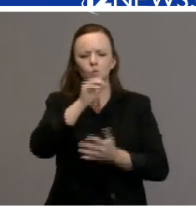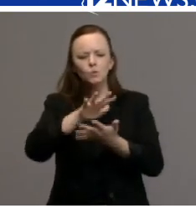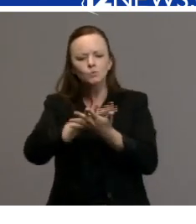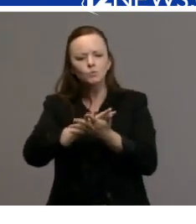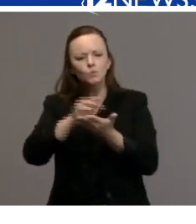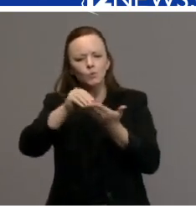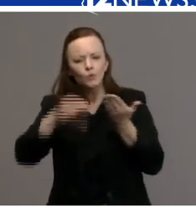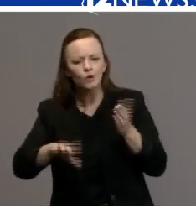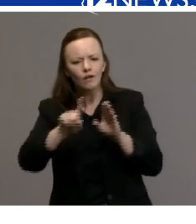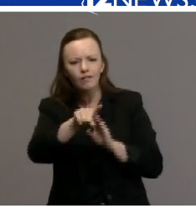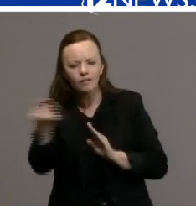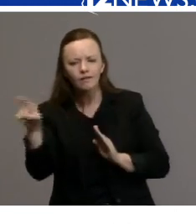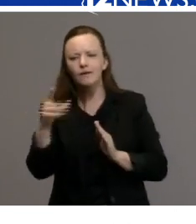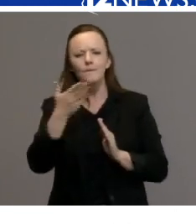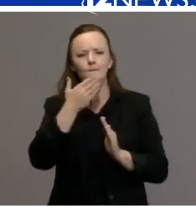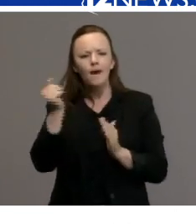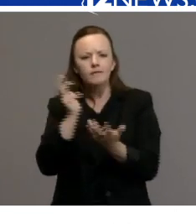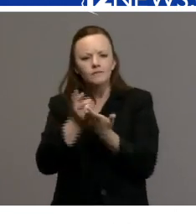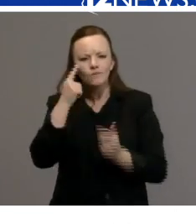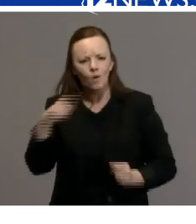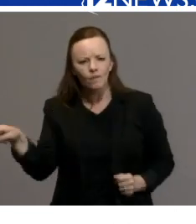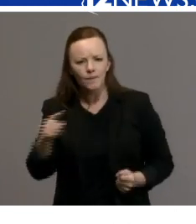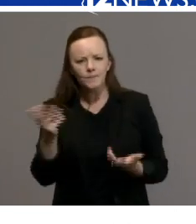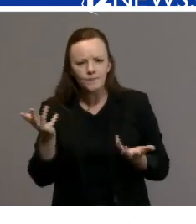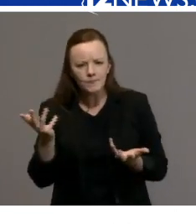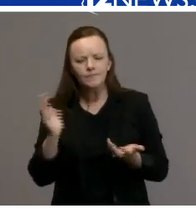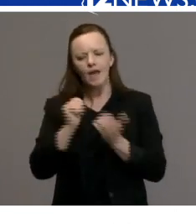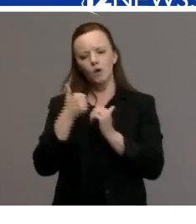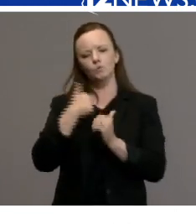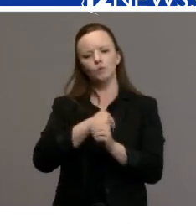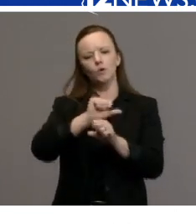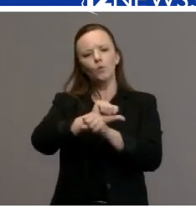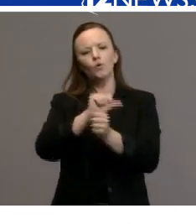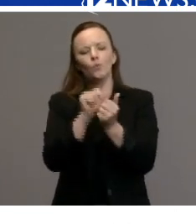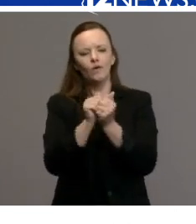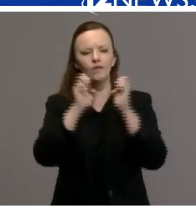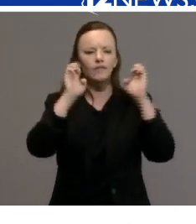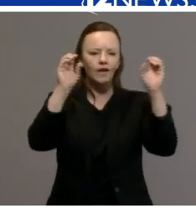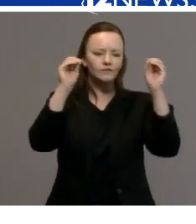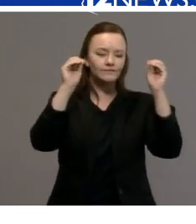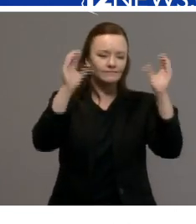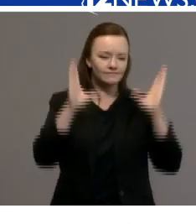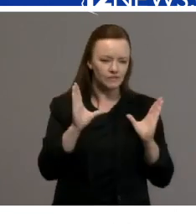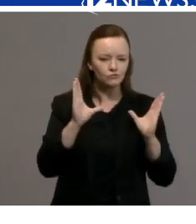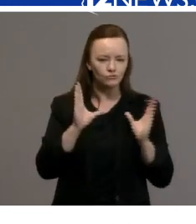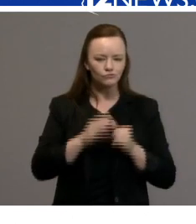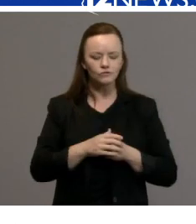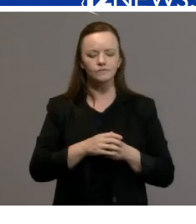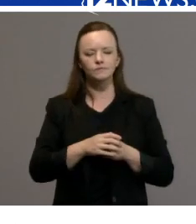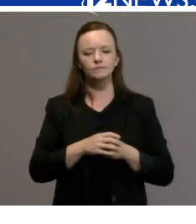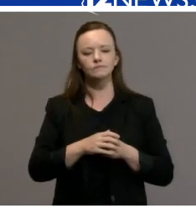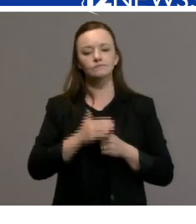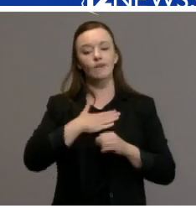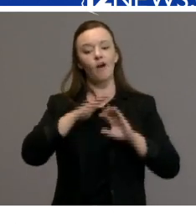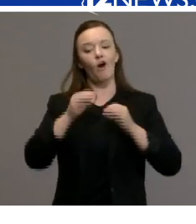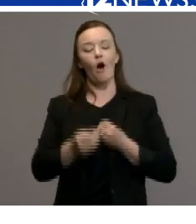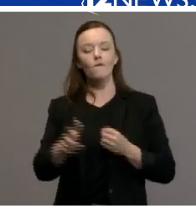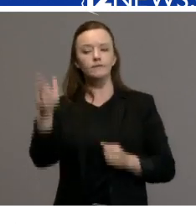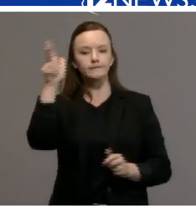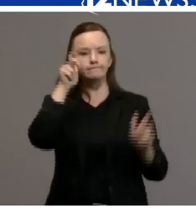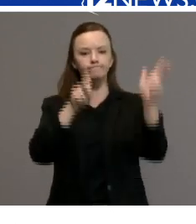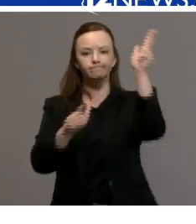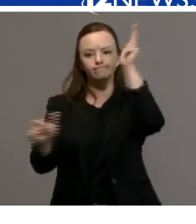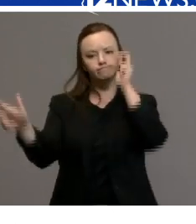work with educators and teachers. We did a lot of listening in this meeting. We received a lot of input from leaders across